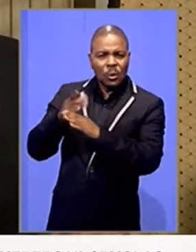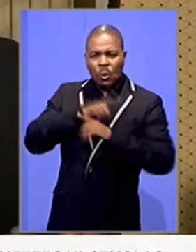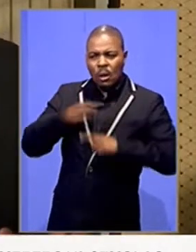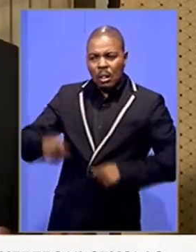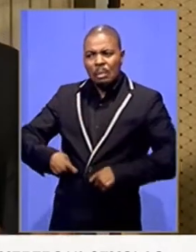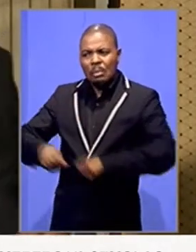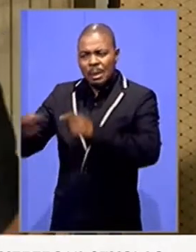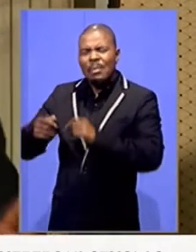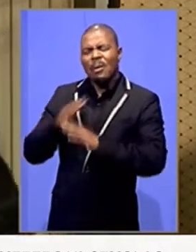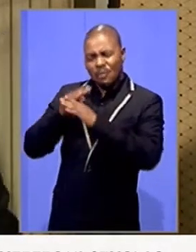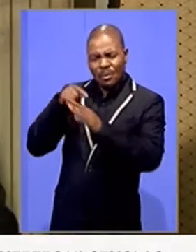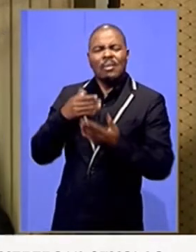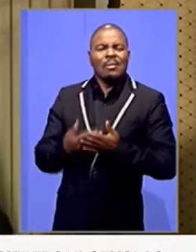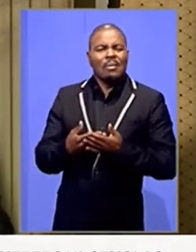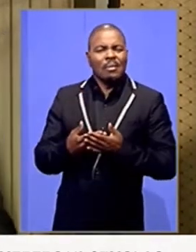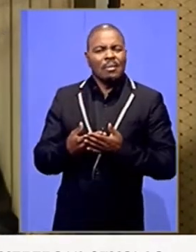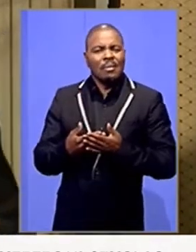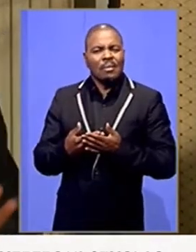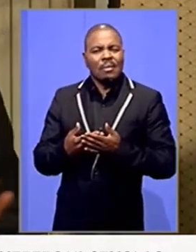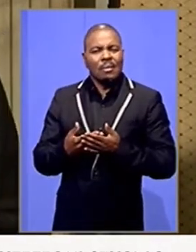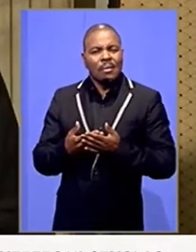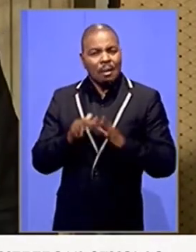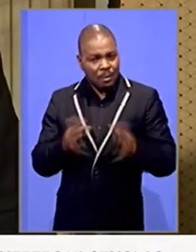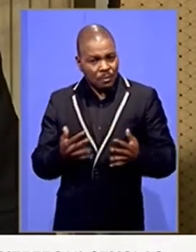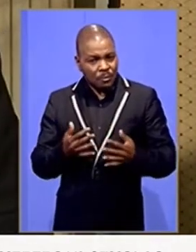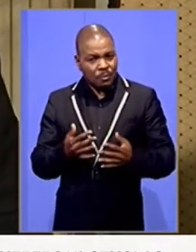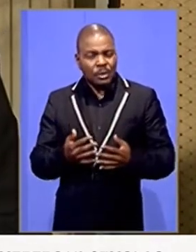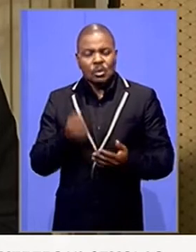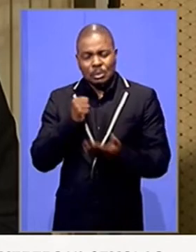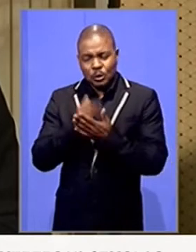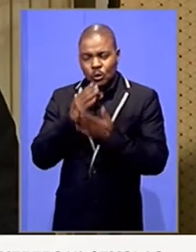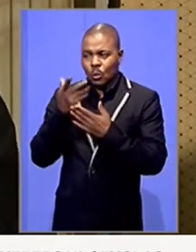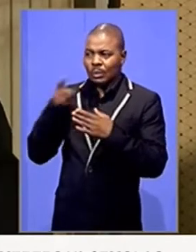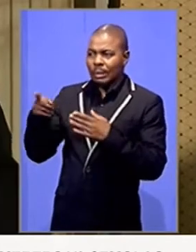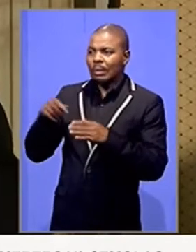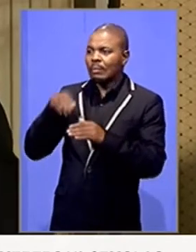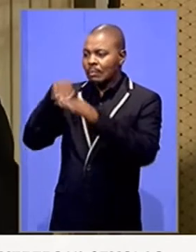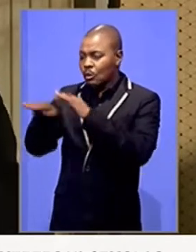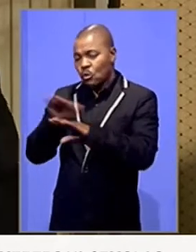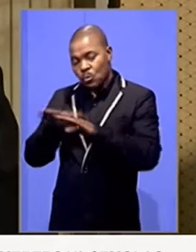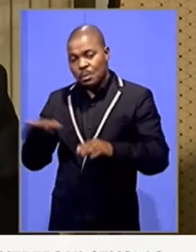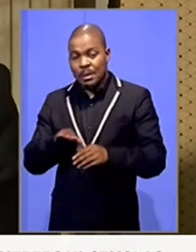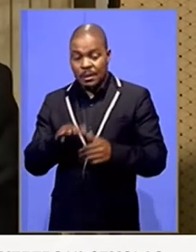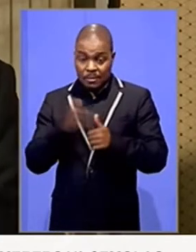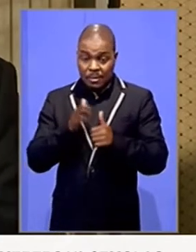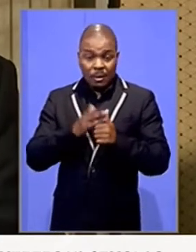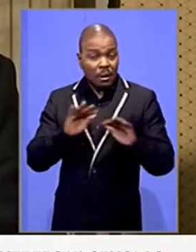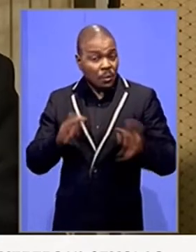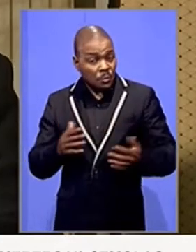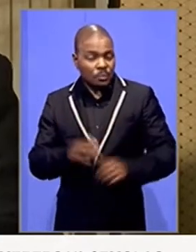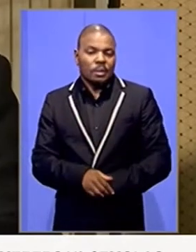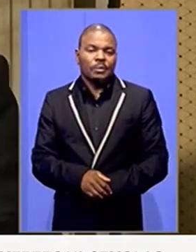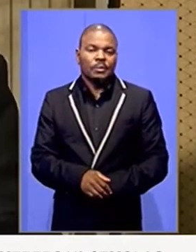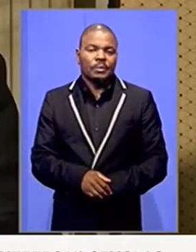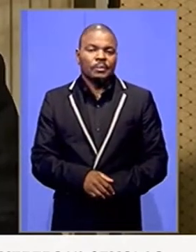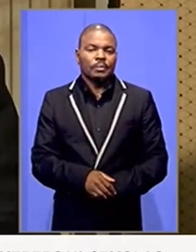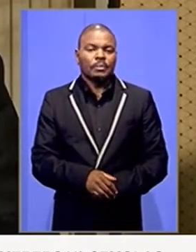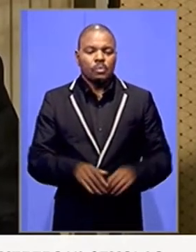claims burden is to avoid legal action being taken. The first thing we have to do is we have to